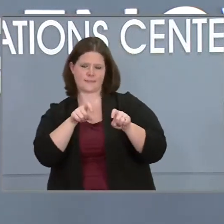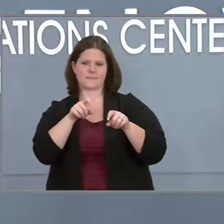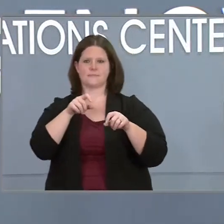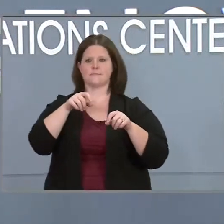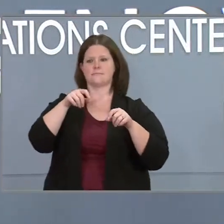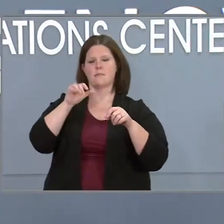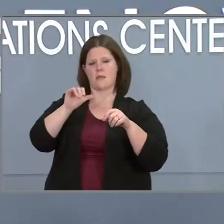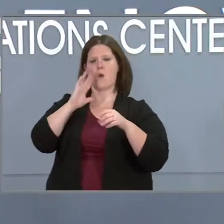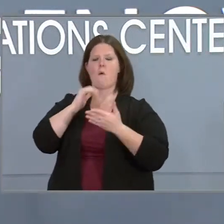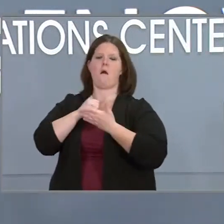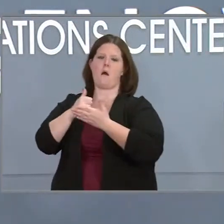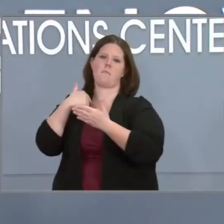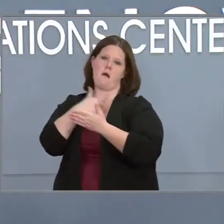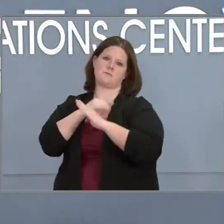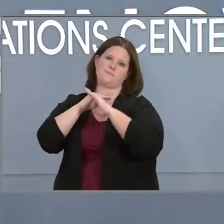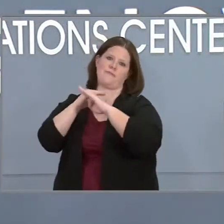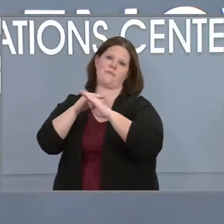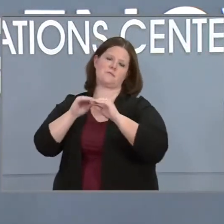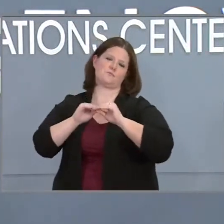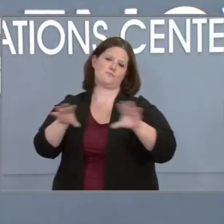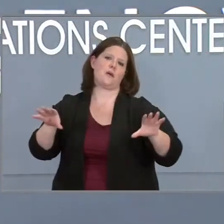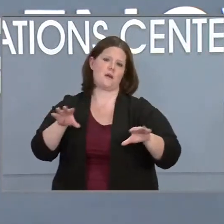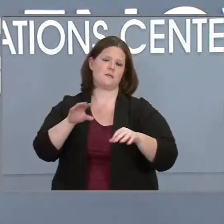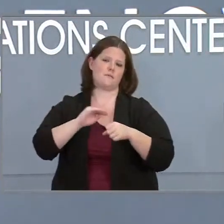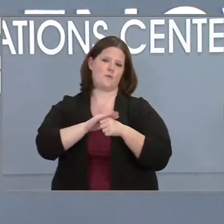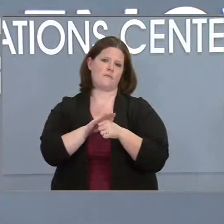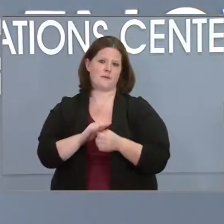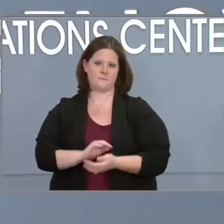fighting this virus. Thanks.